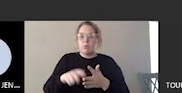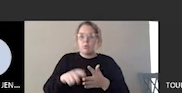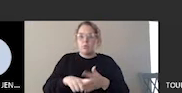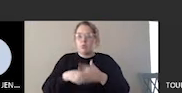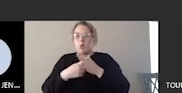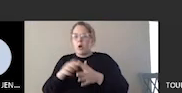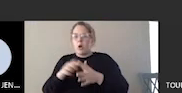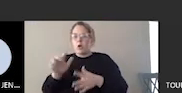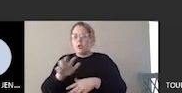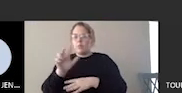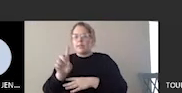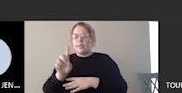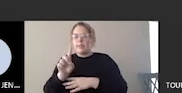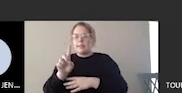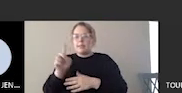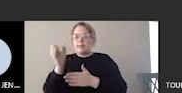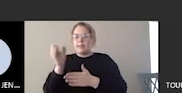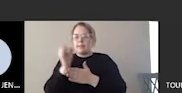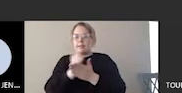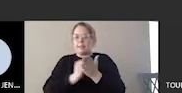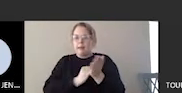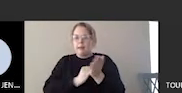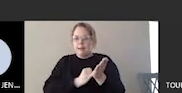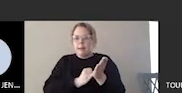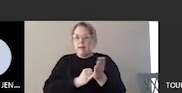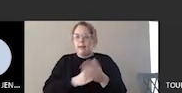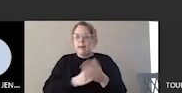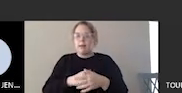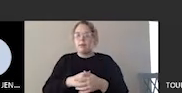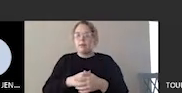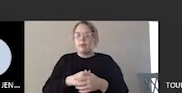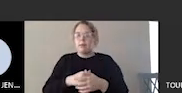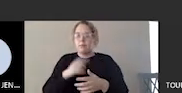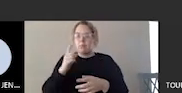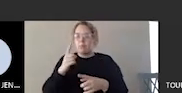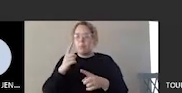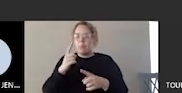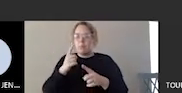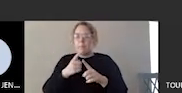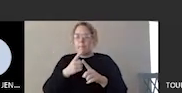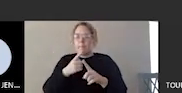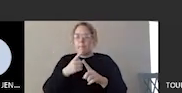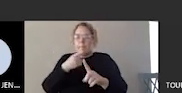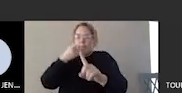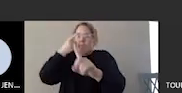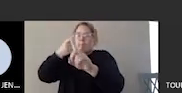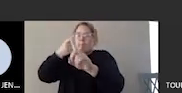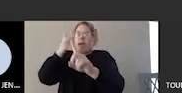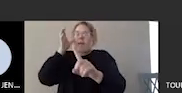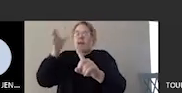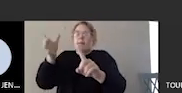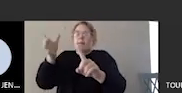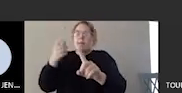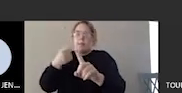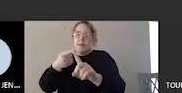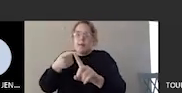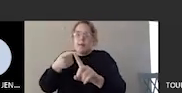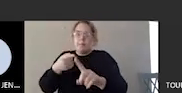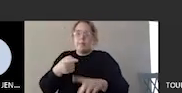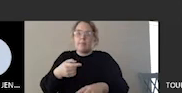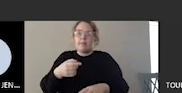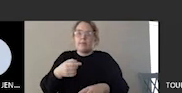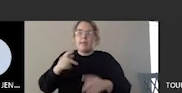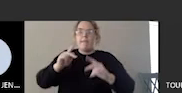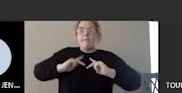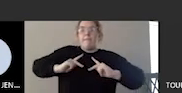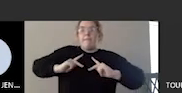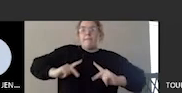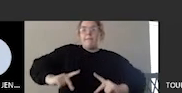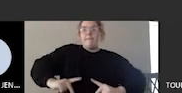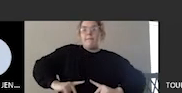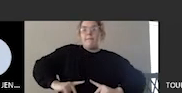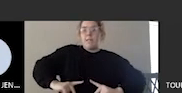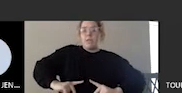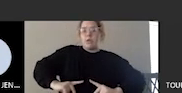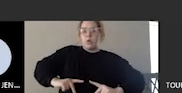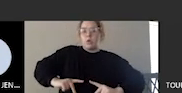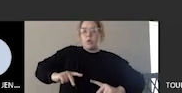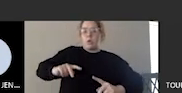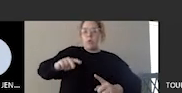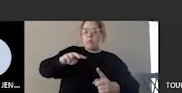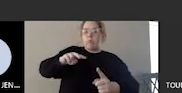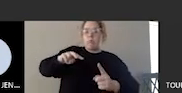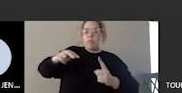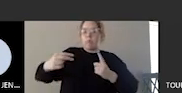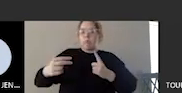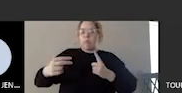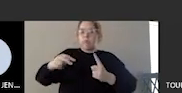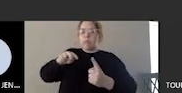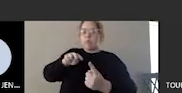is to, one of the big concepts is that the orientation of the physical orientation, the spatial orientation of the object